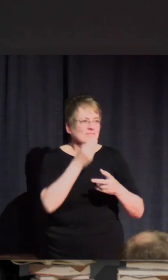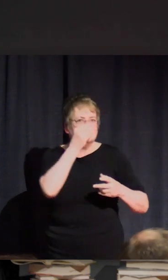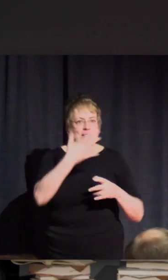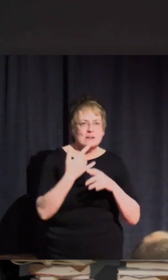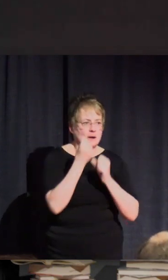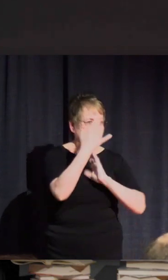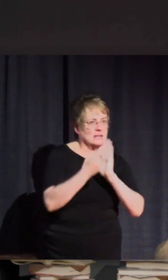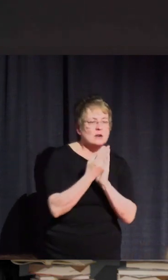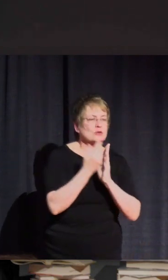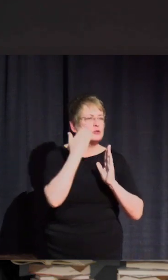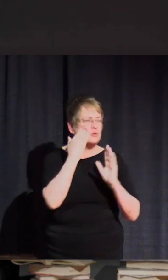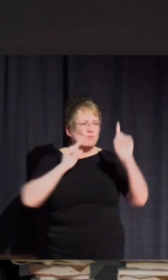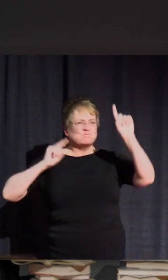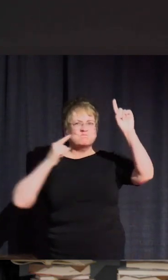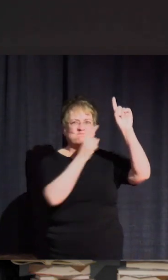to my dreams.